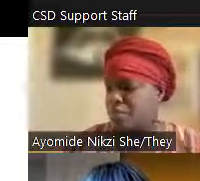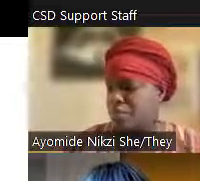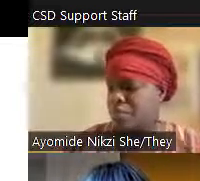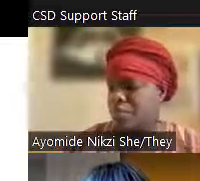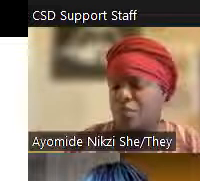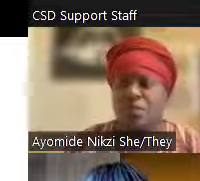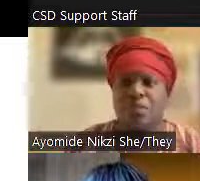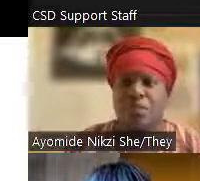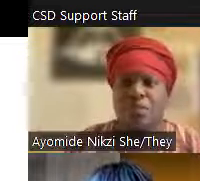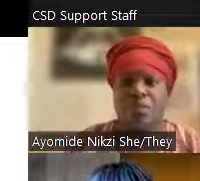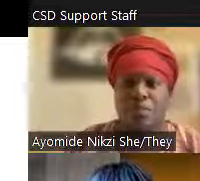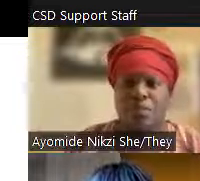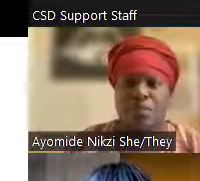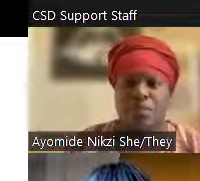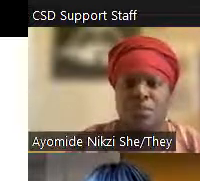Cool. Lovisa.